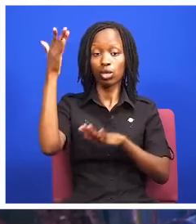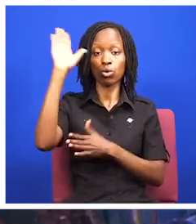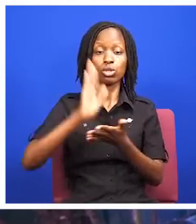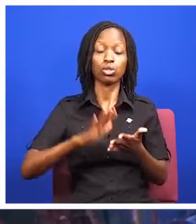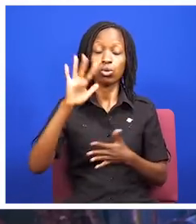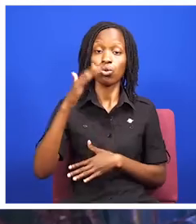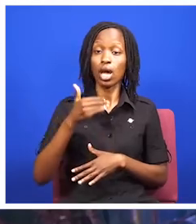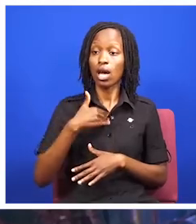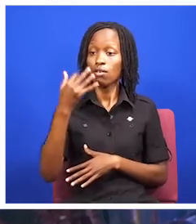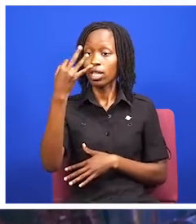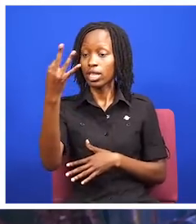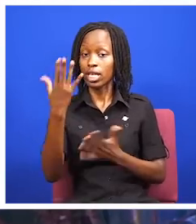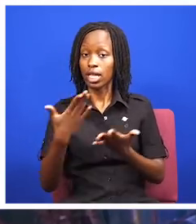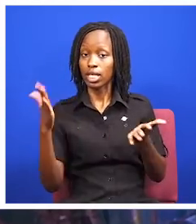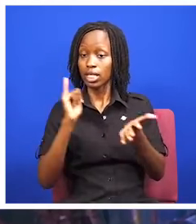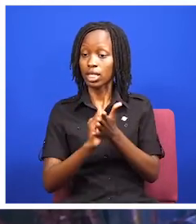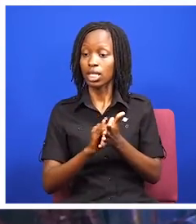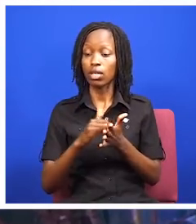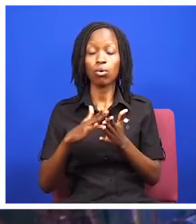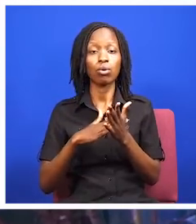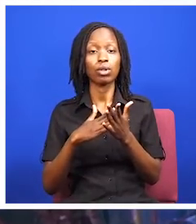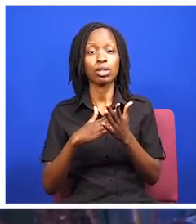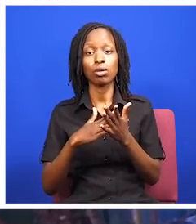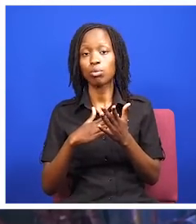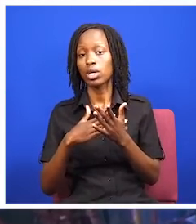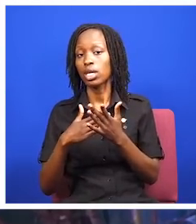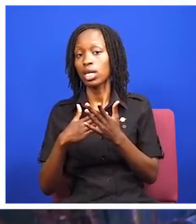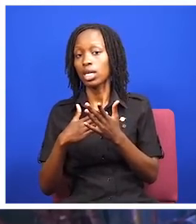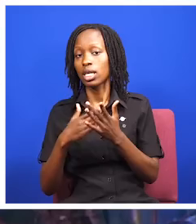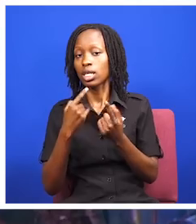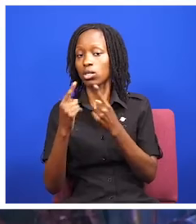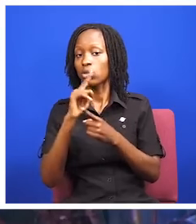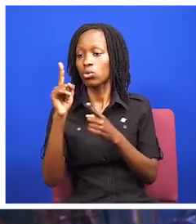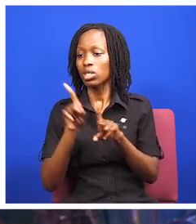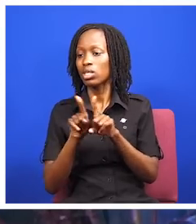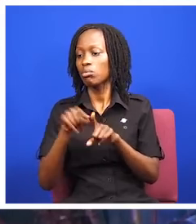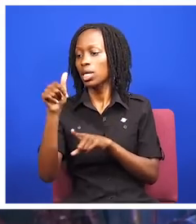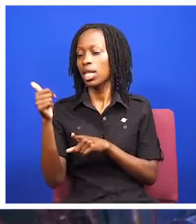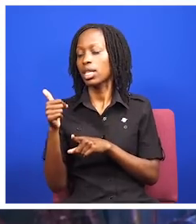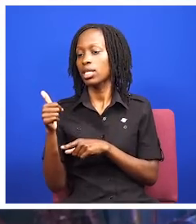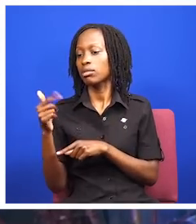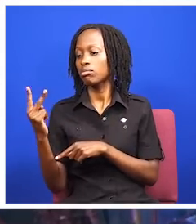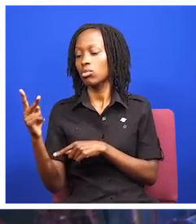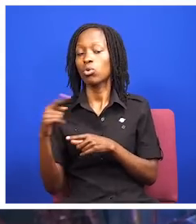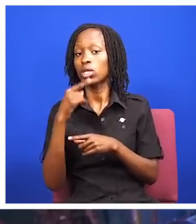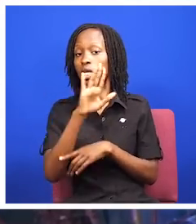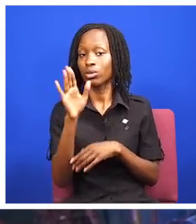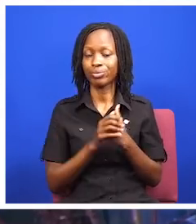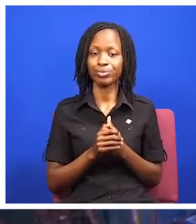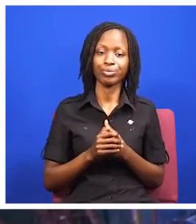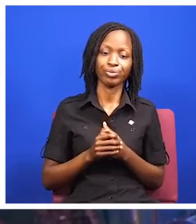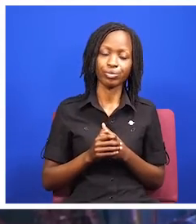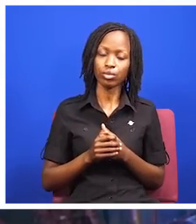glory? So there are 3 points that we'll be sharing with you, and I'll be sharing the first one, and the other two will be shared by my co-teachers here. And